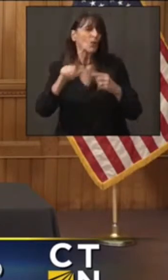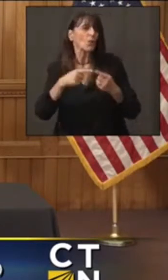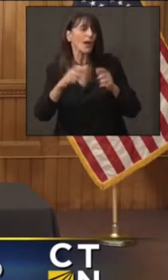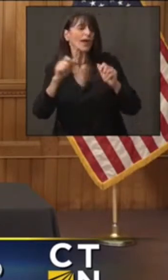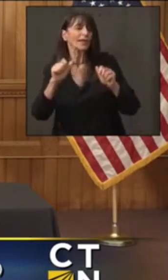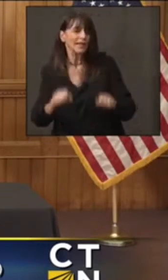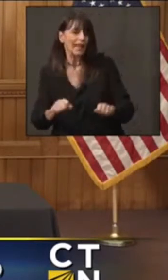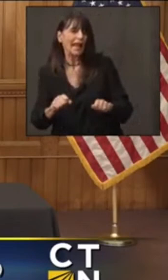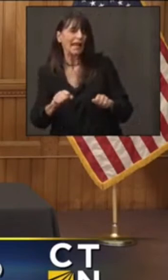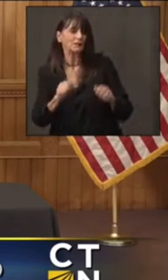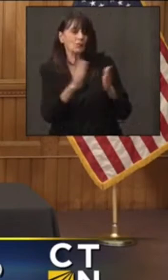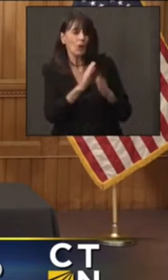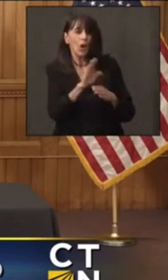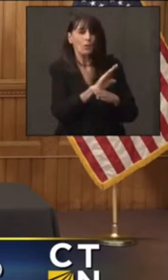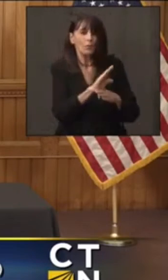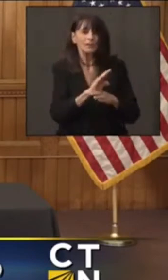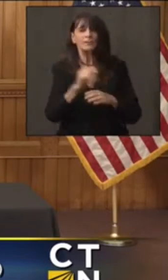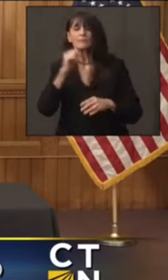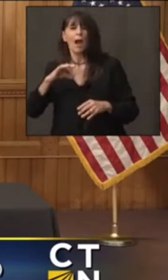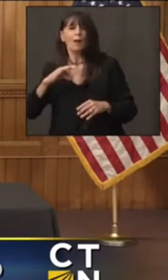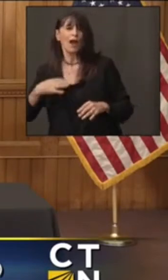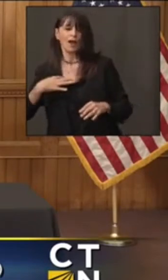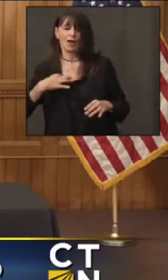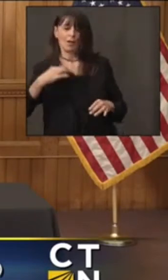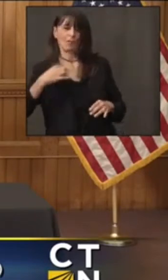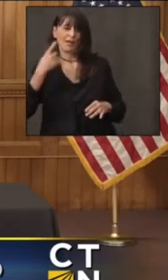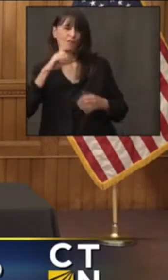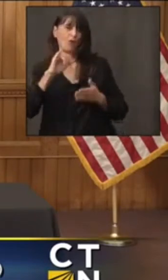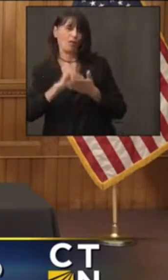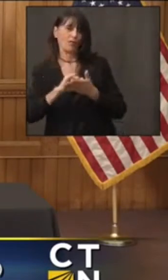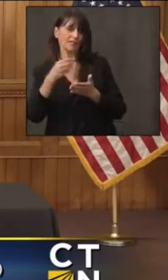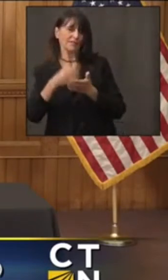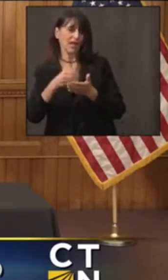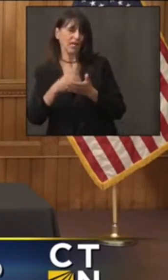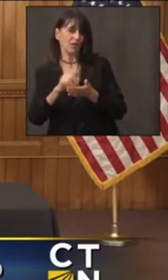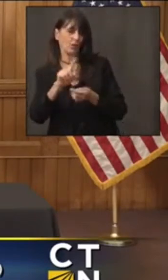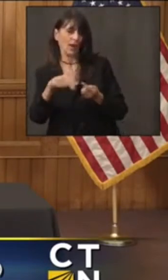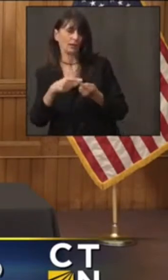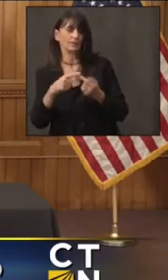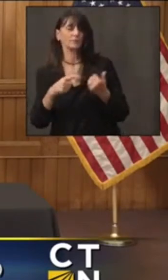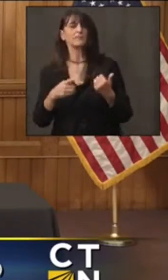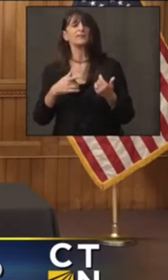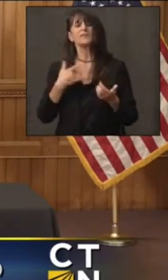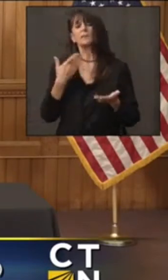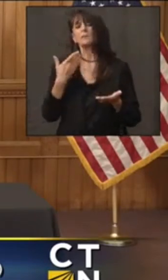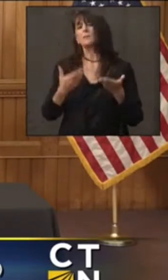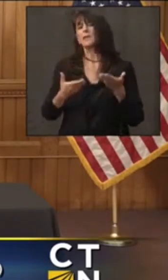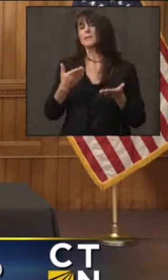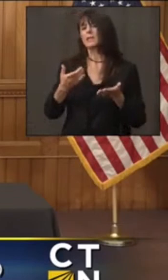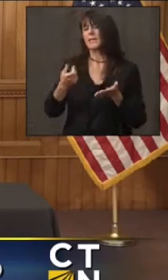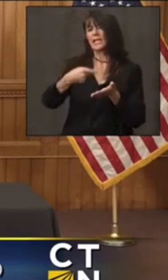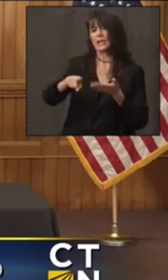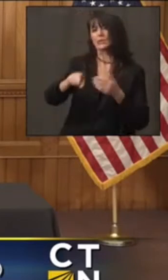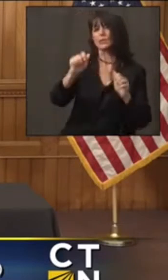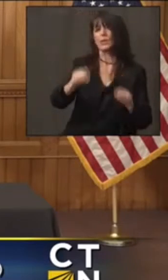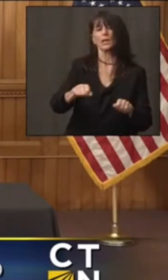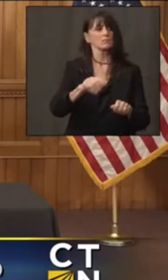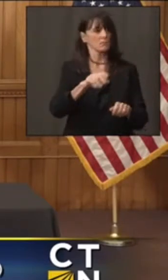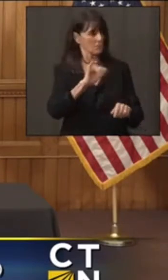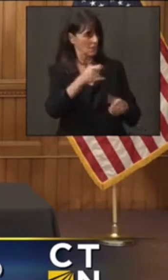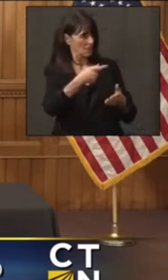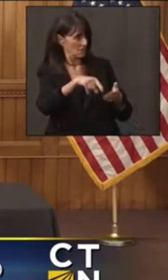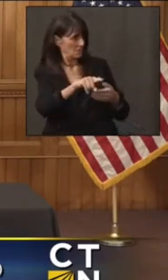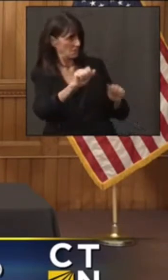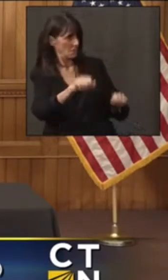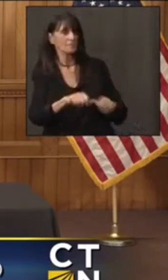to apply for this funding? I think within a week. Within a week. And